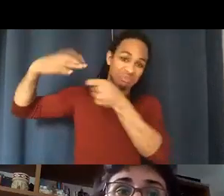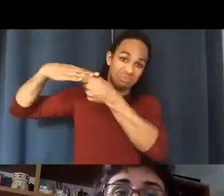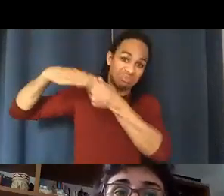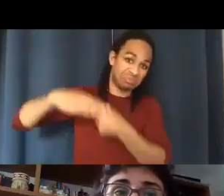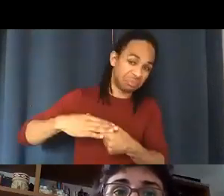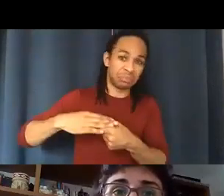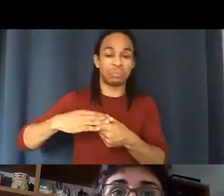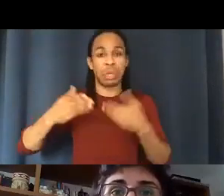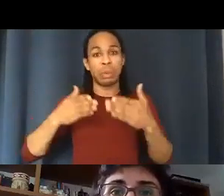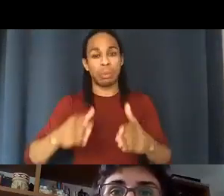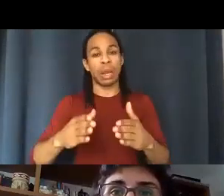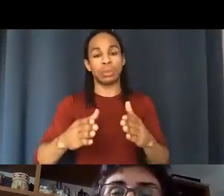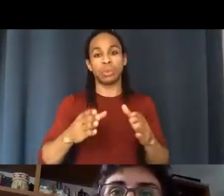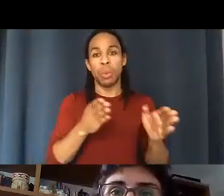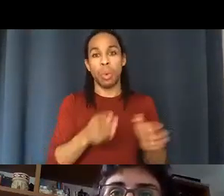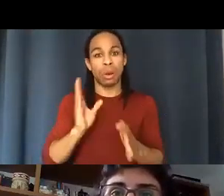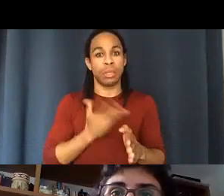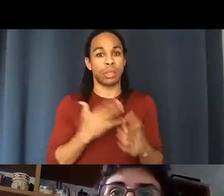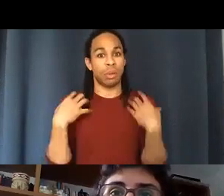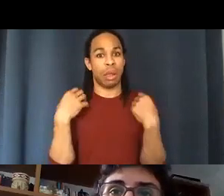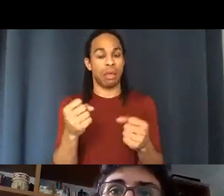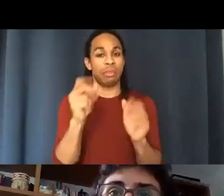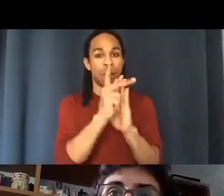and in which we are in a